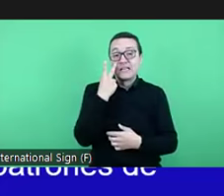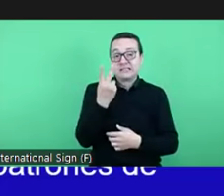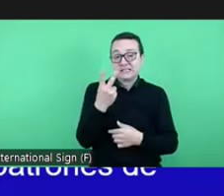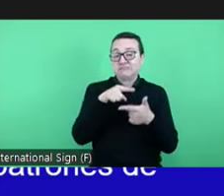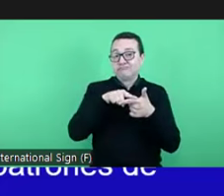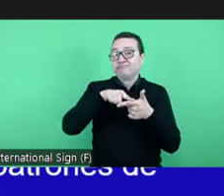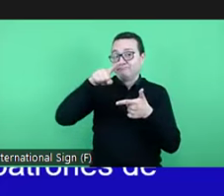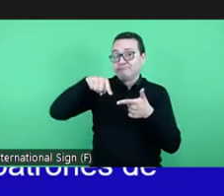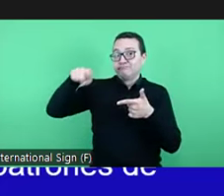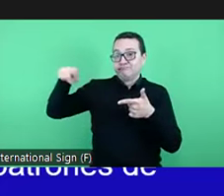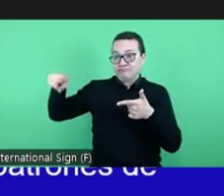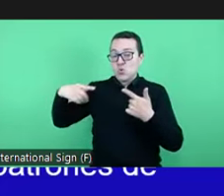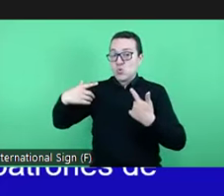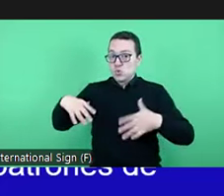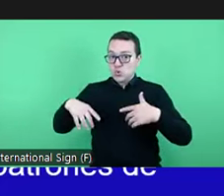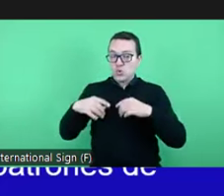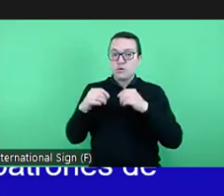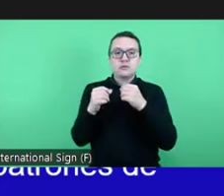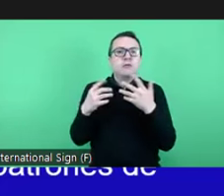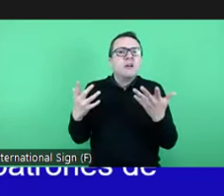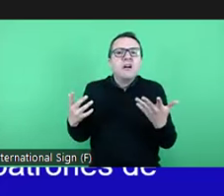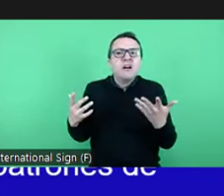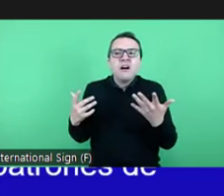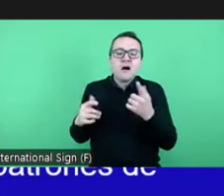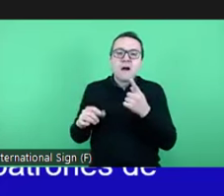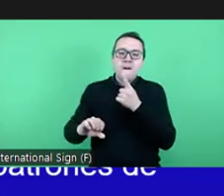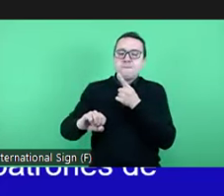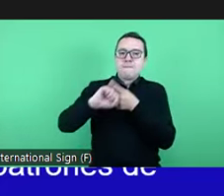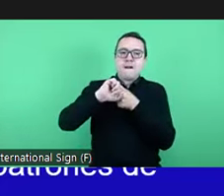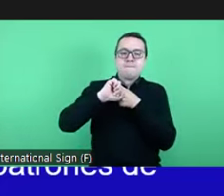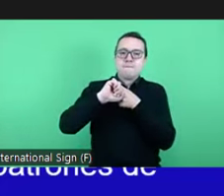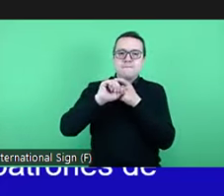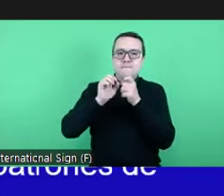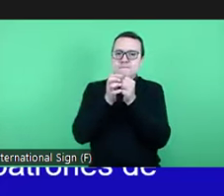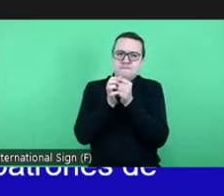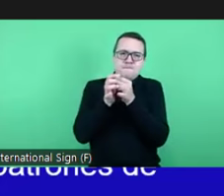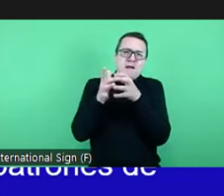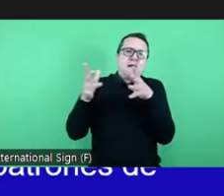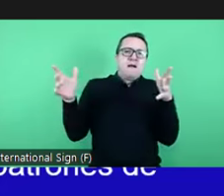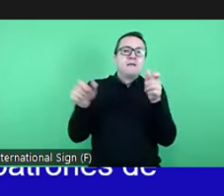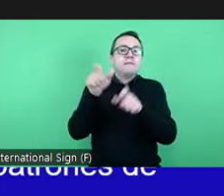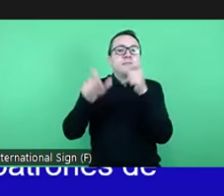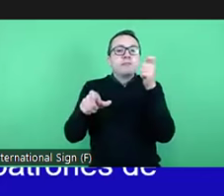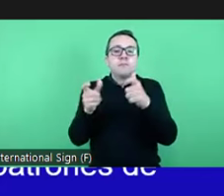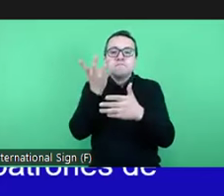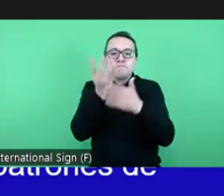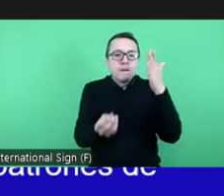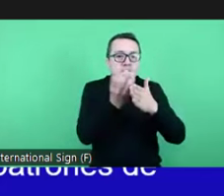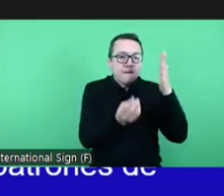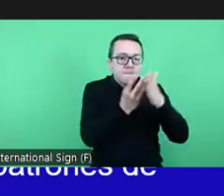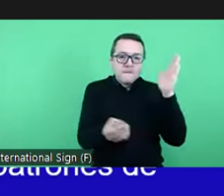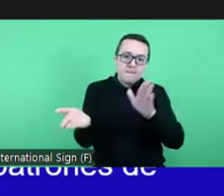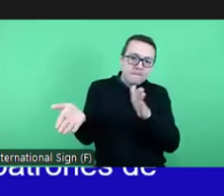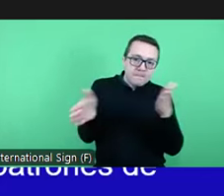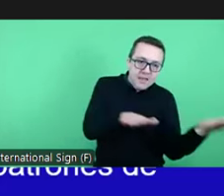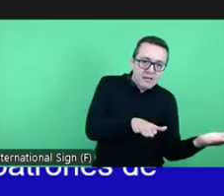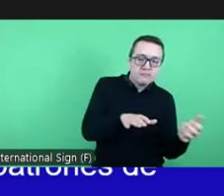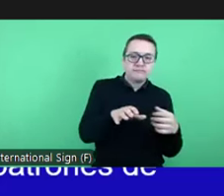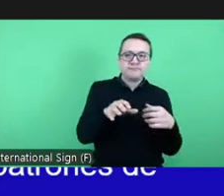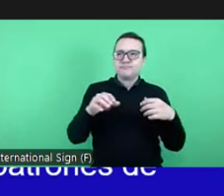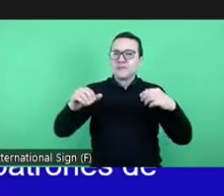de considerable impact, a falecimentos, high number of contaminação de deaths, ar é um dos problemas, contamination, a air questão da pobreza, as